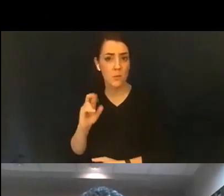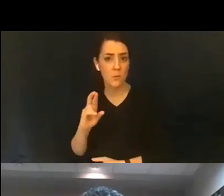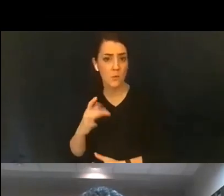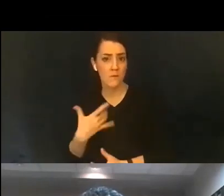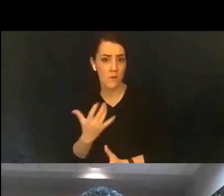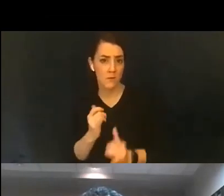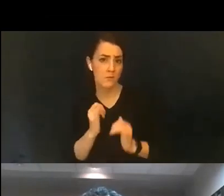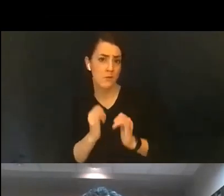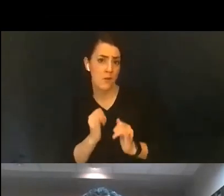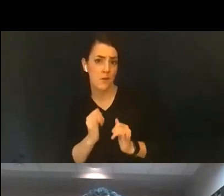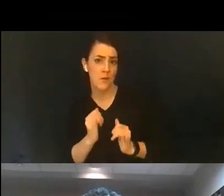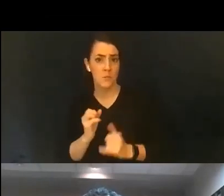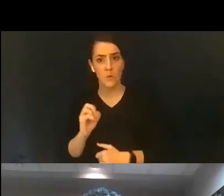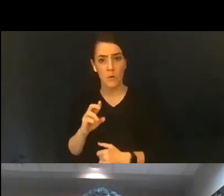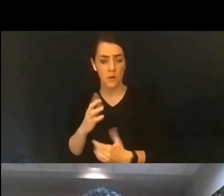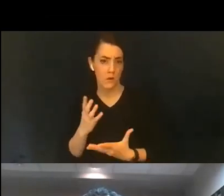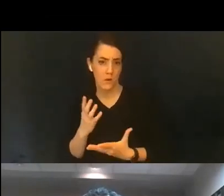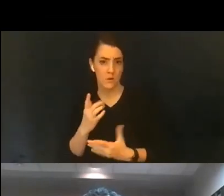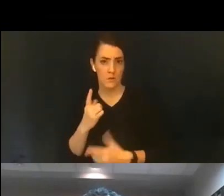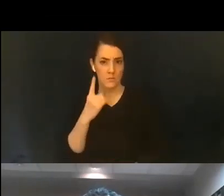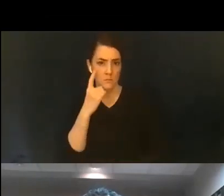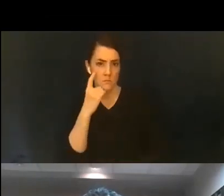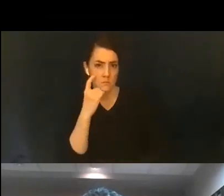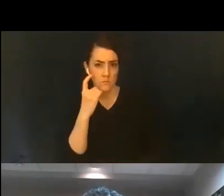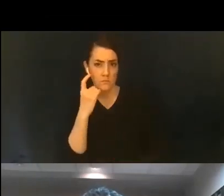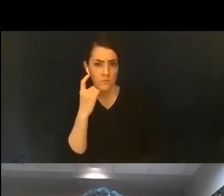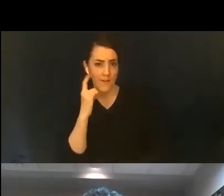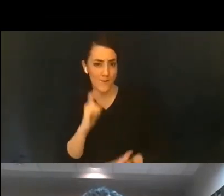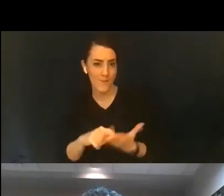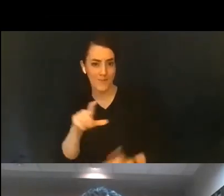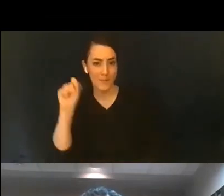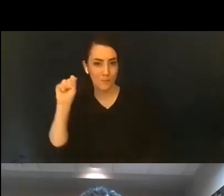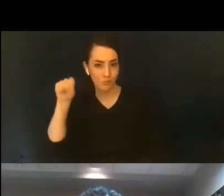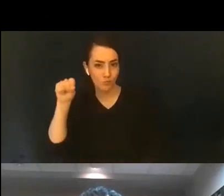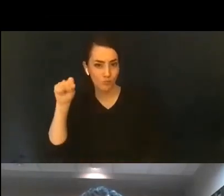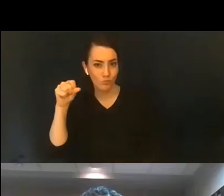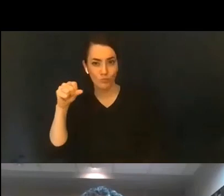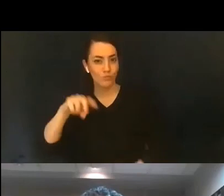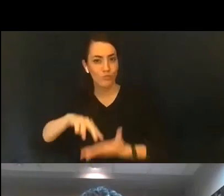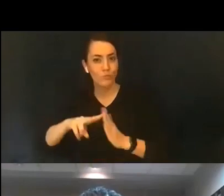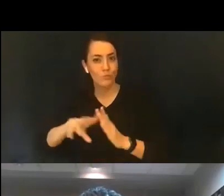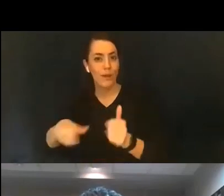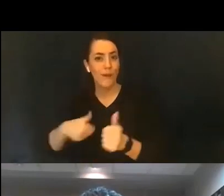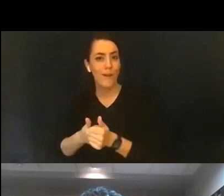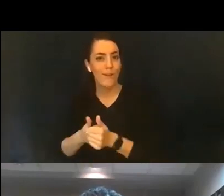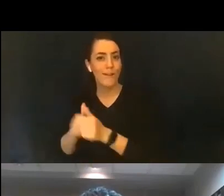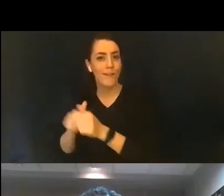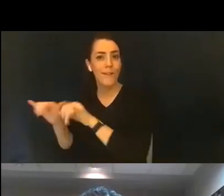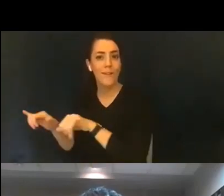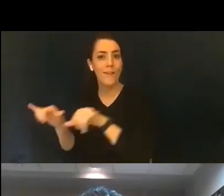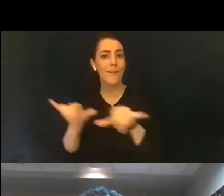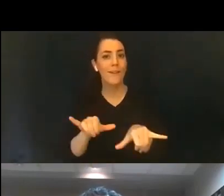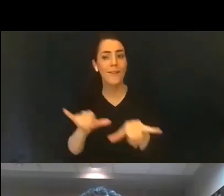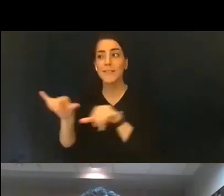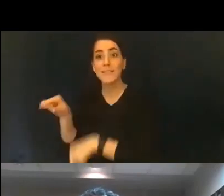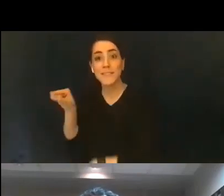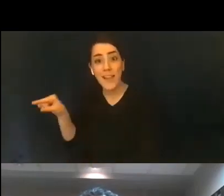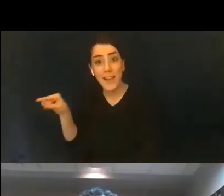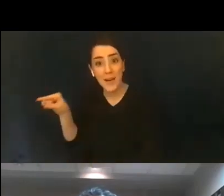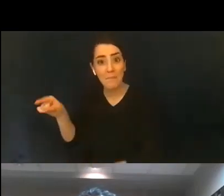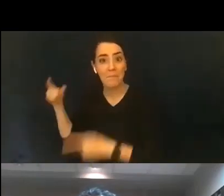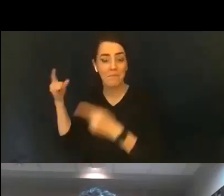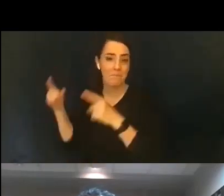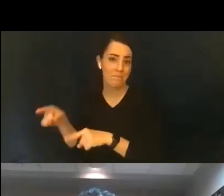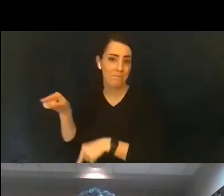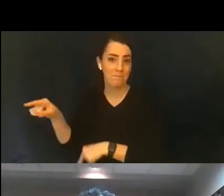Cambodia. And I don't anticipate much improvement in the next 4 to 5 years until